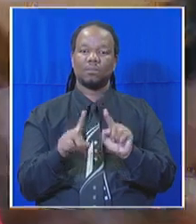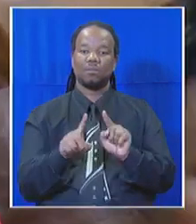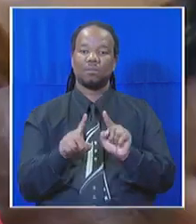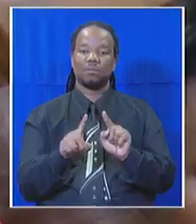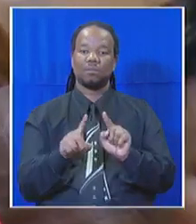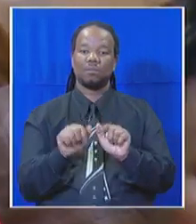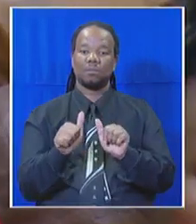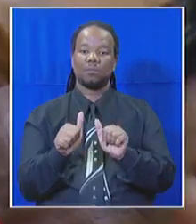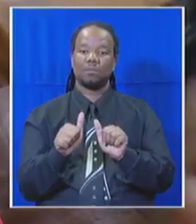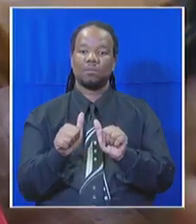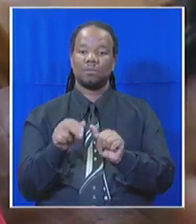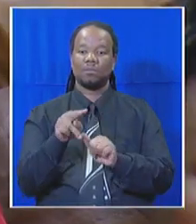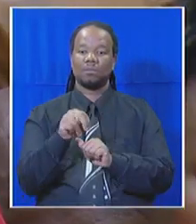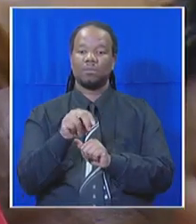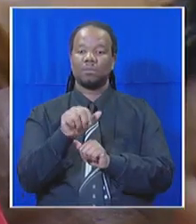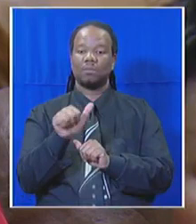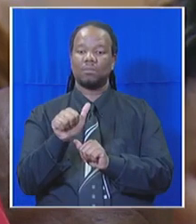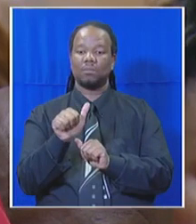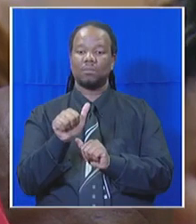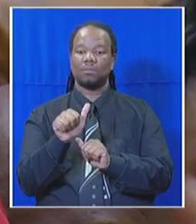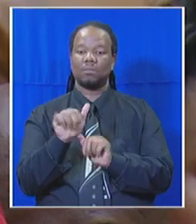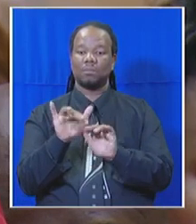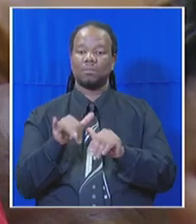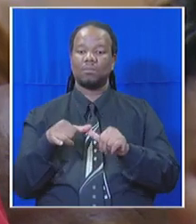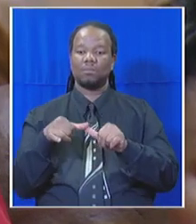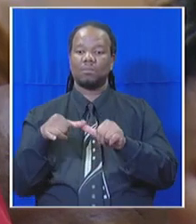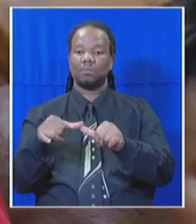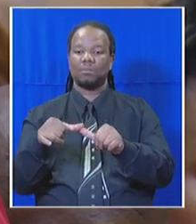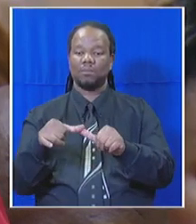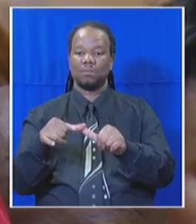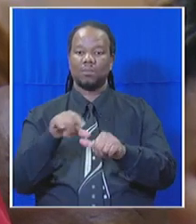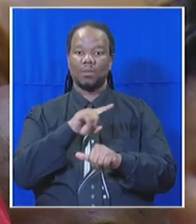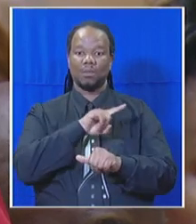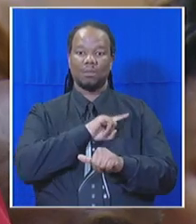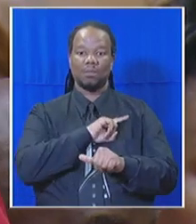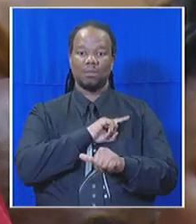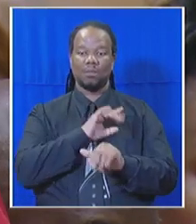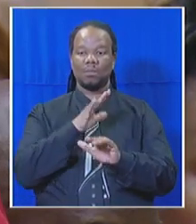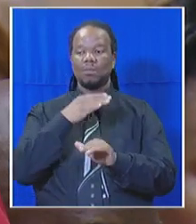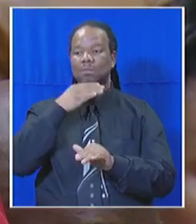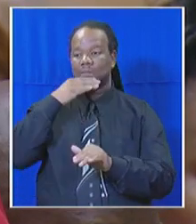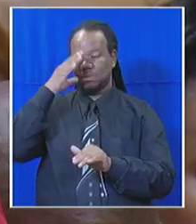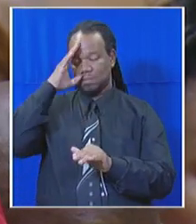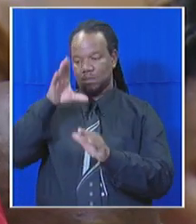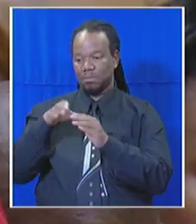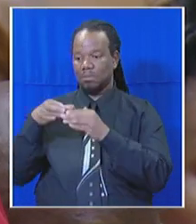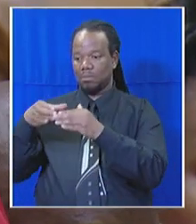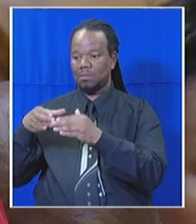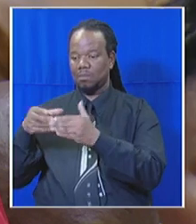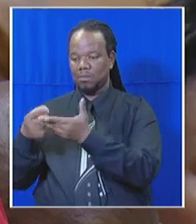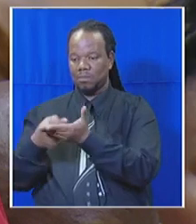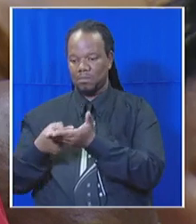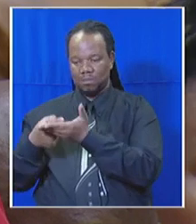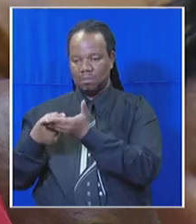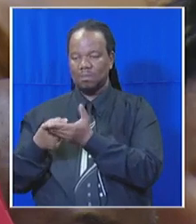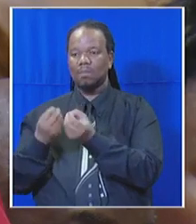plenary of the National Assembly, whilst other portfolio committees are in session. There are various portfolio committees that are in